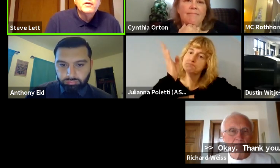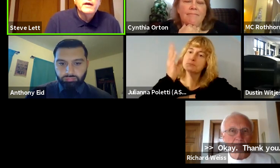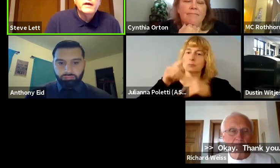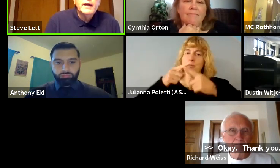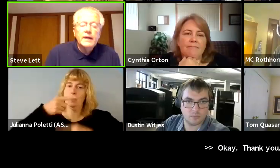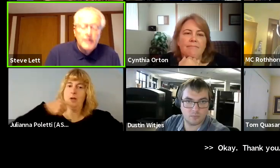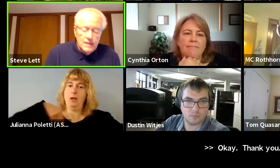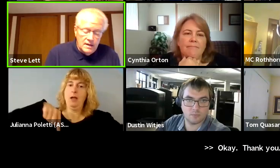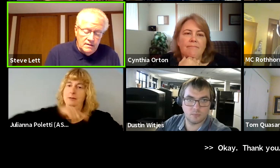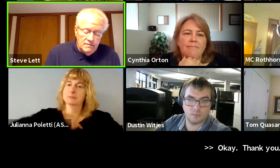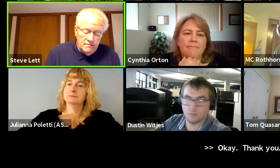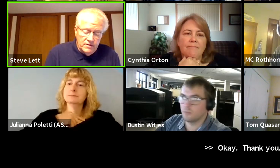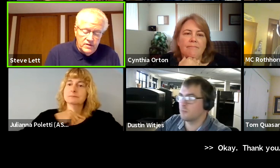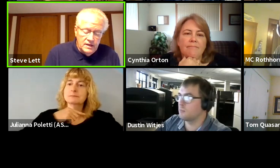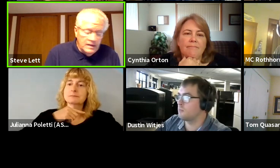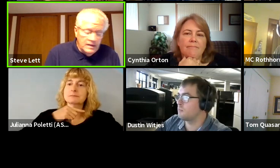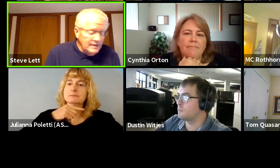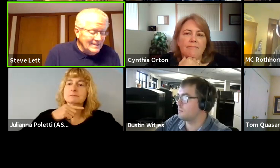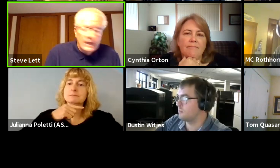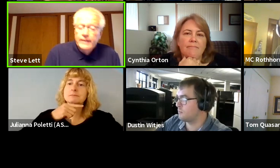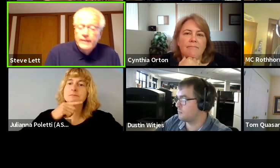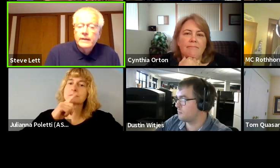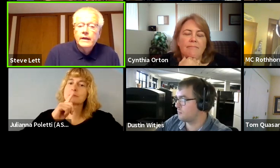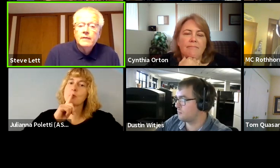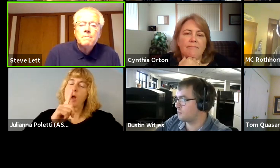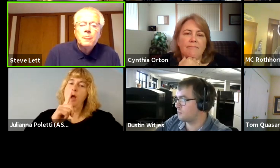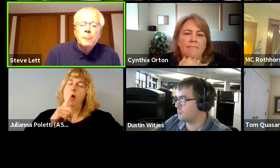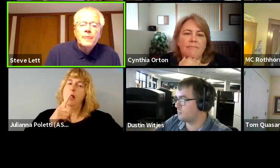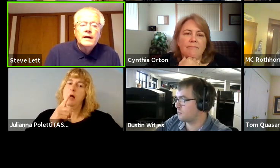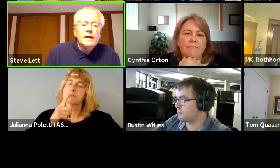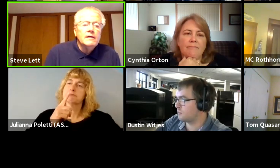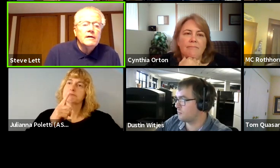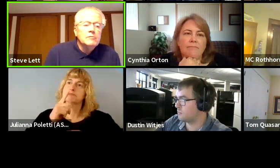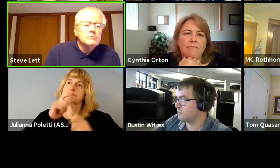with a very enlightening